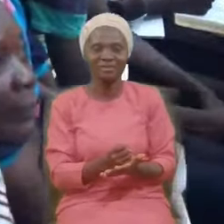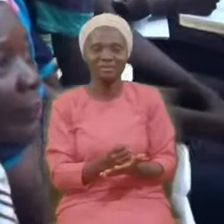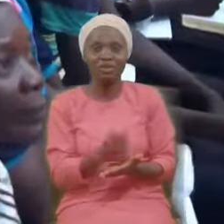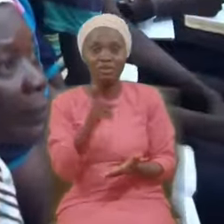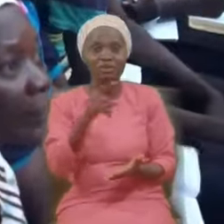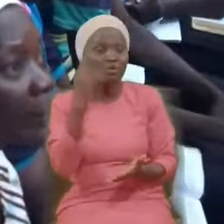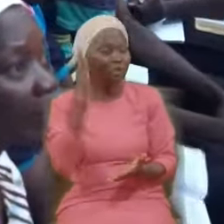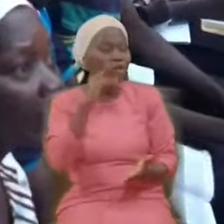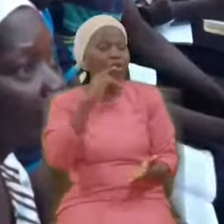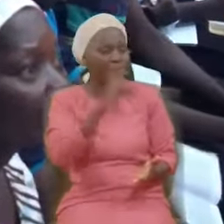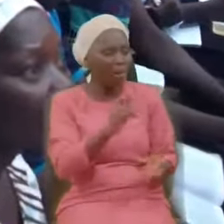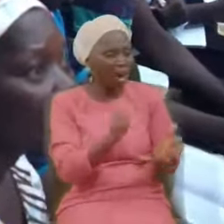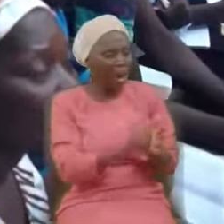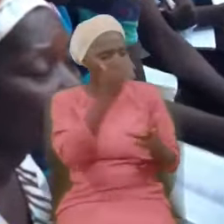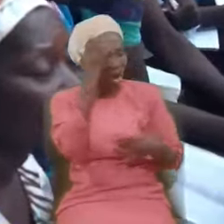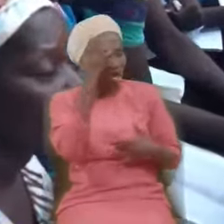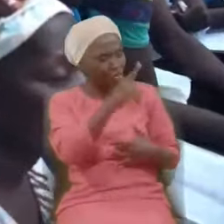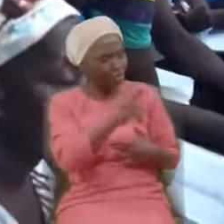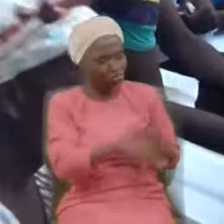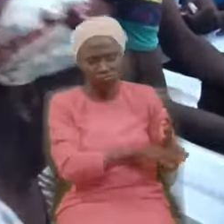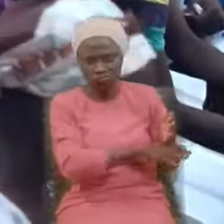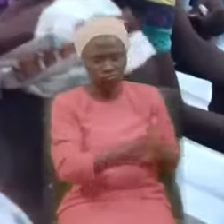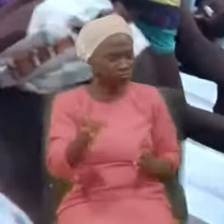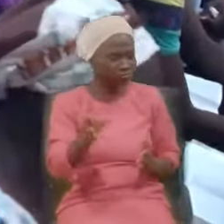Pack your load and go.